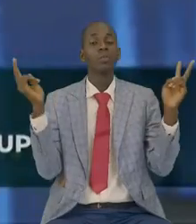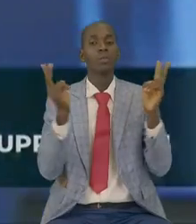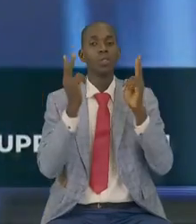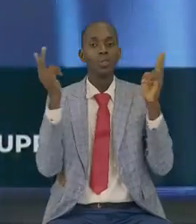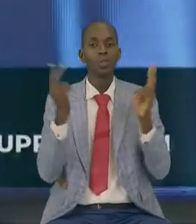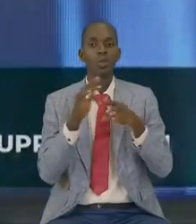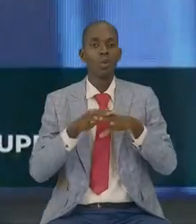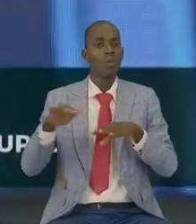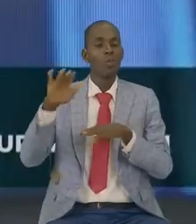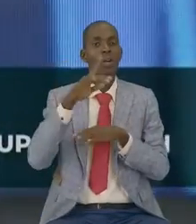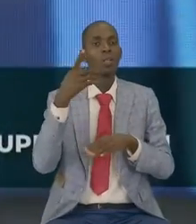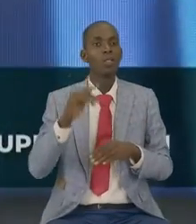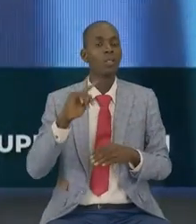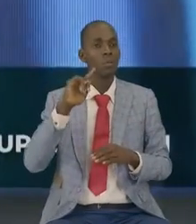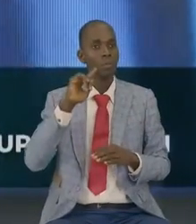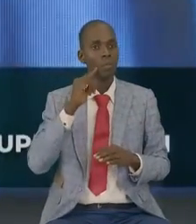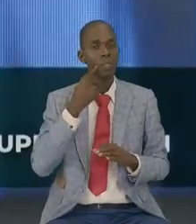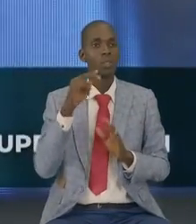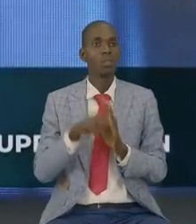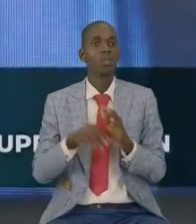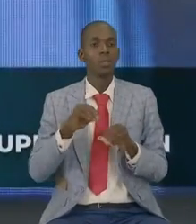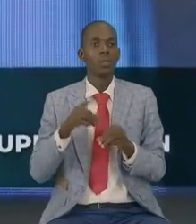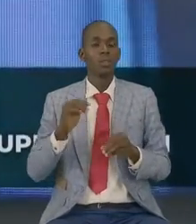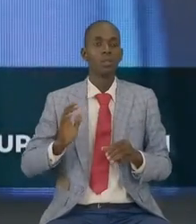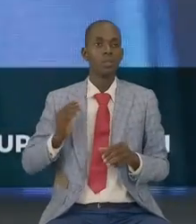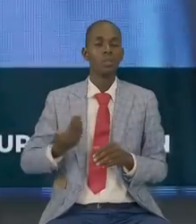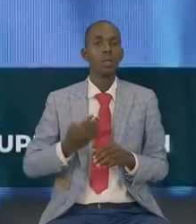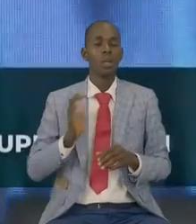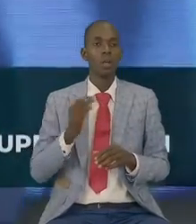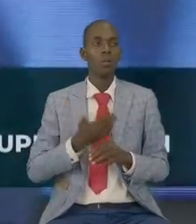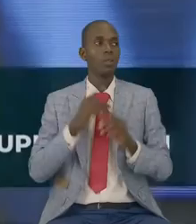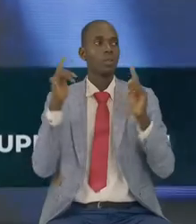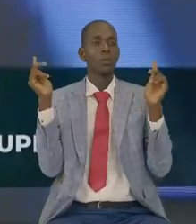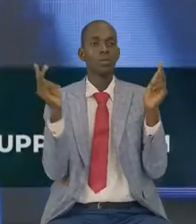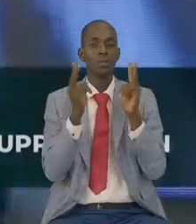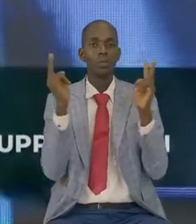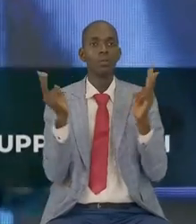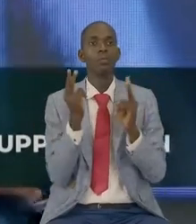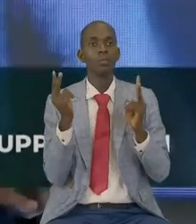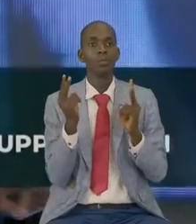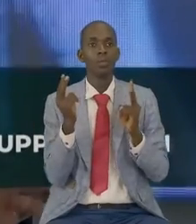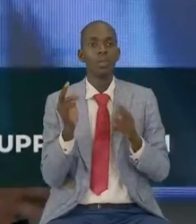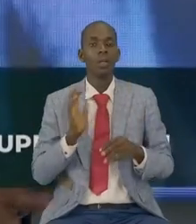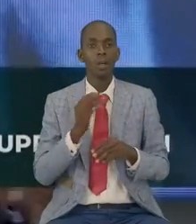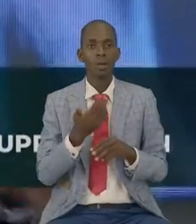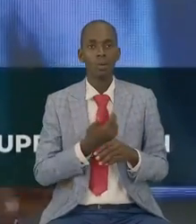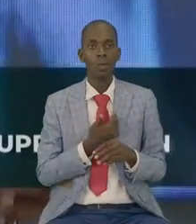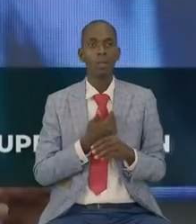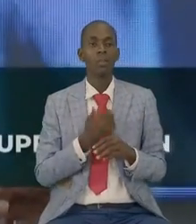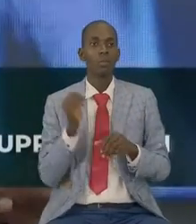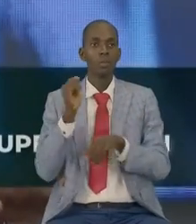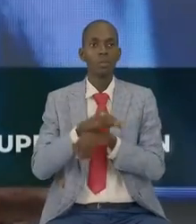the bitterness in the soul. Our triumph, our victory, our overcoming